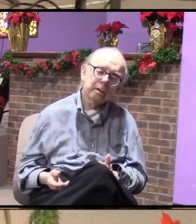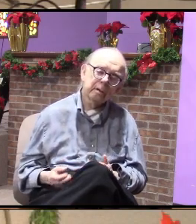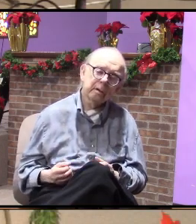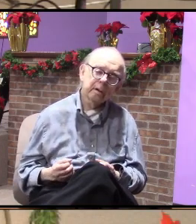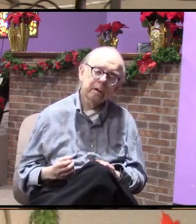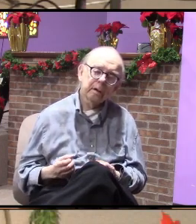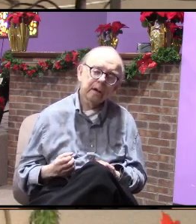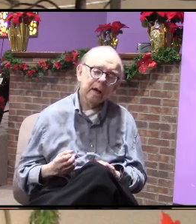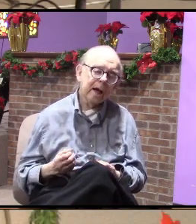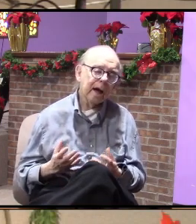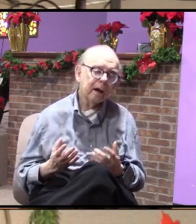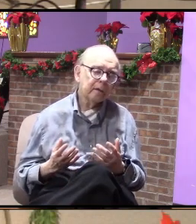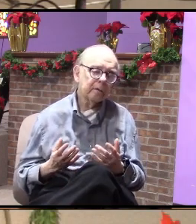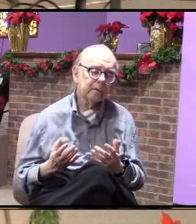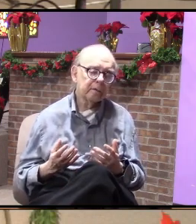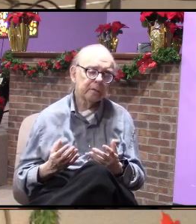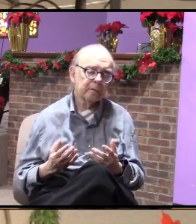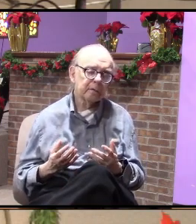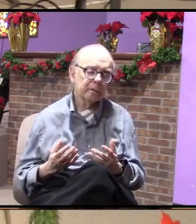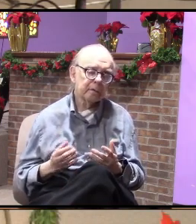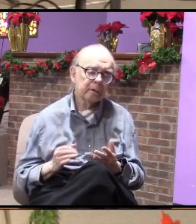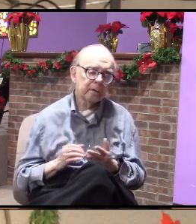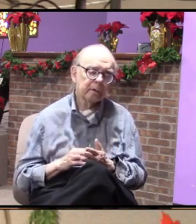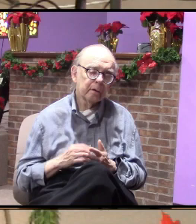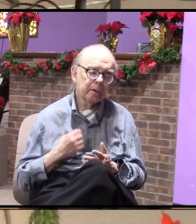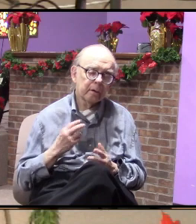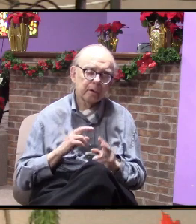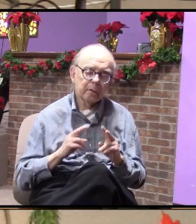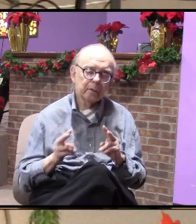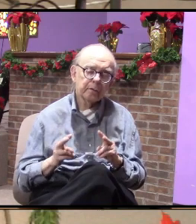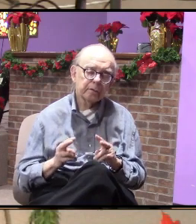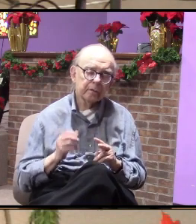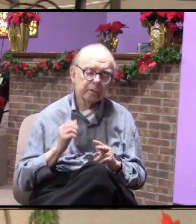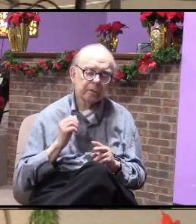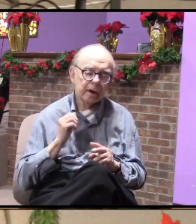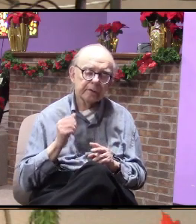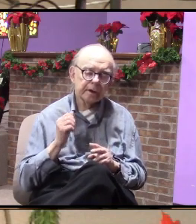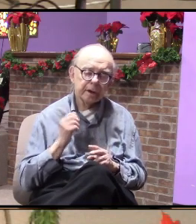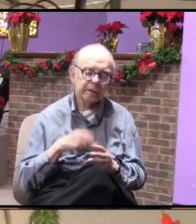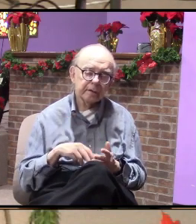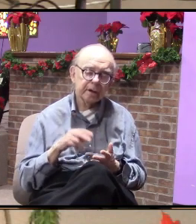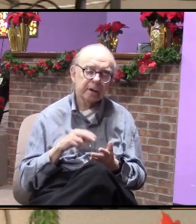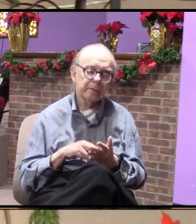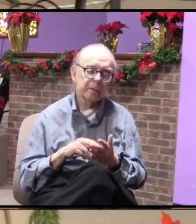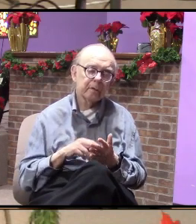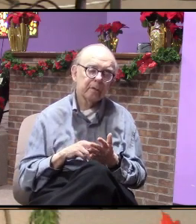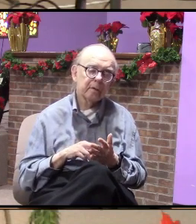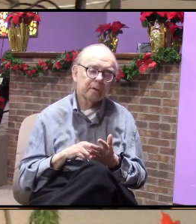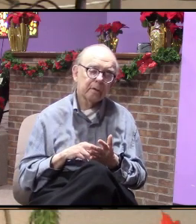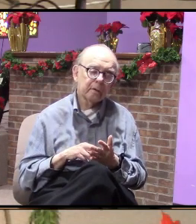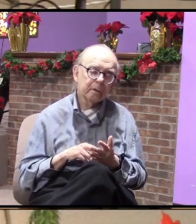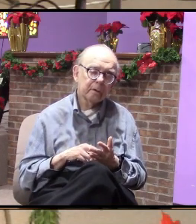how is it that we watch you every day get up,